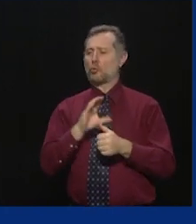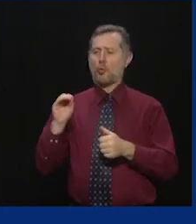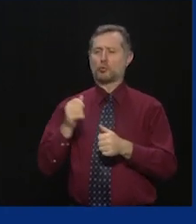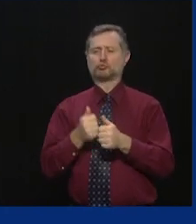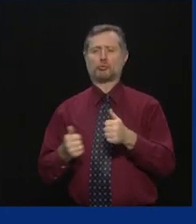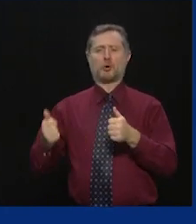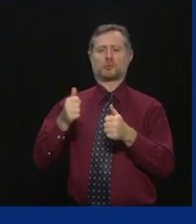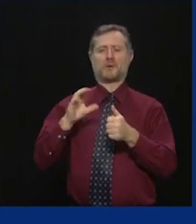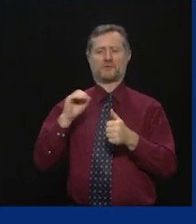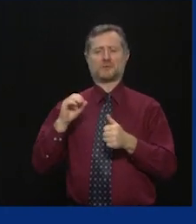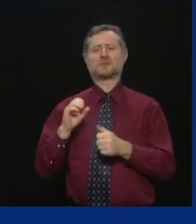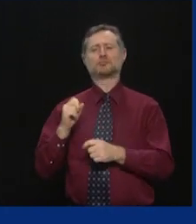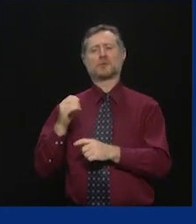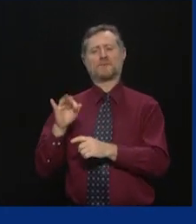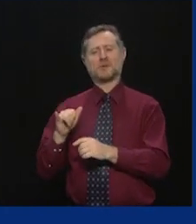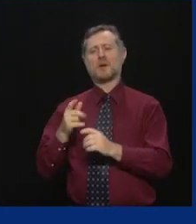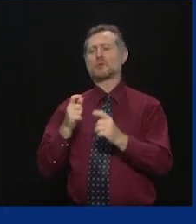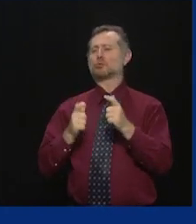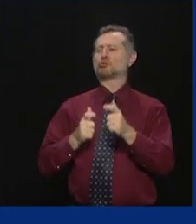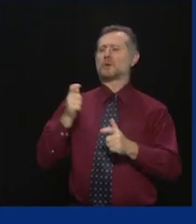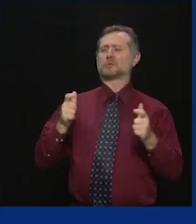Chamber.